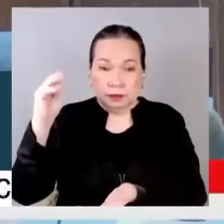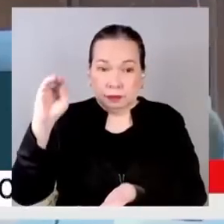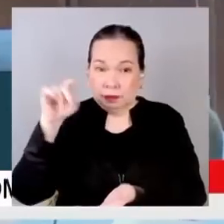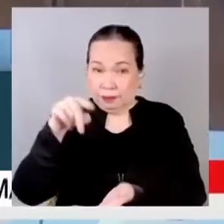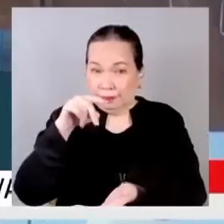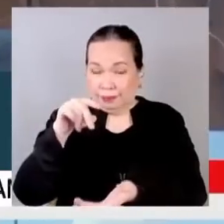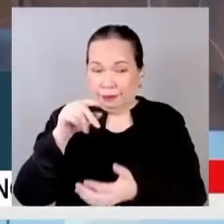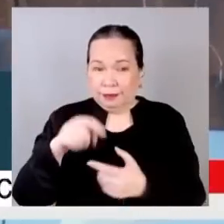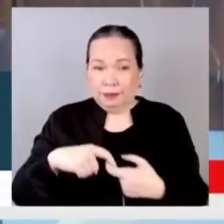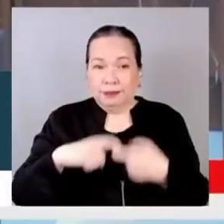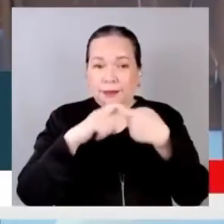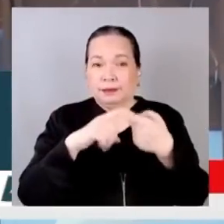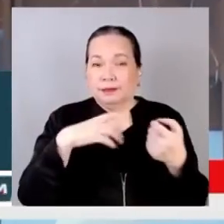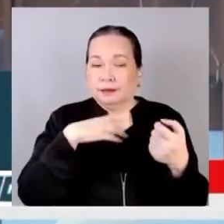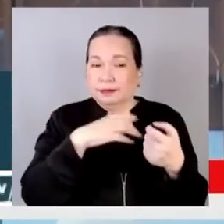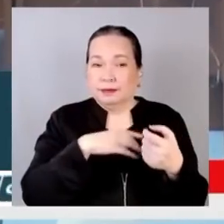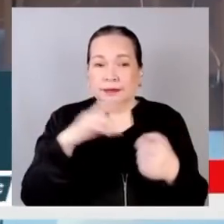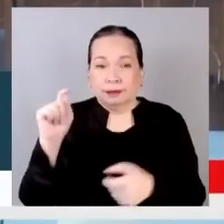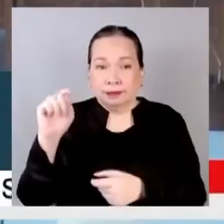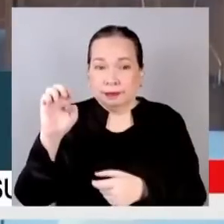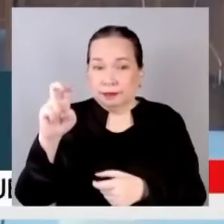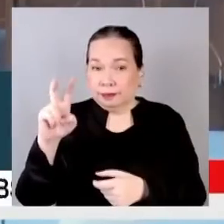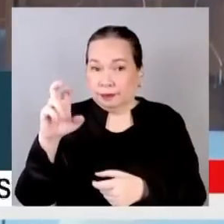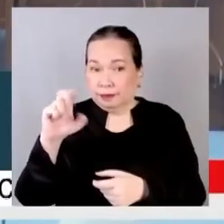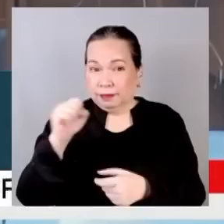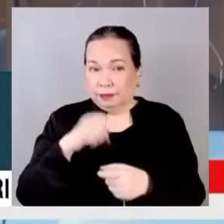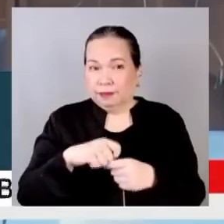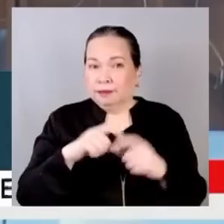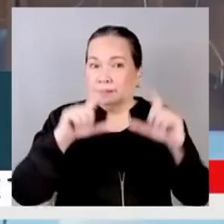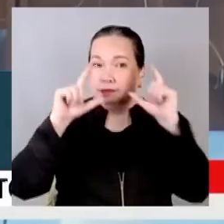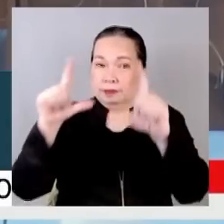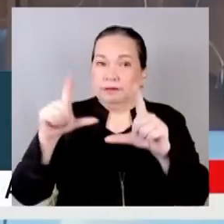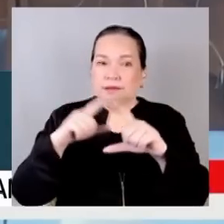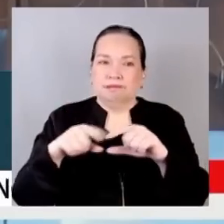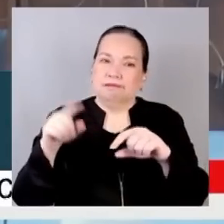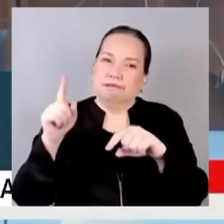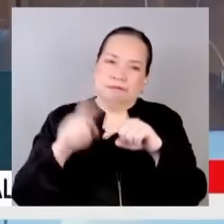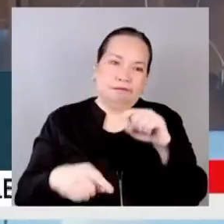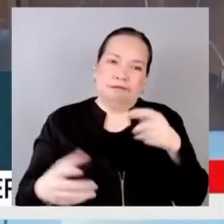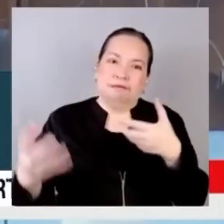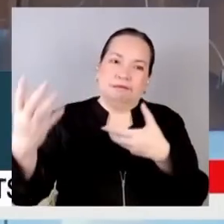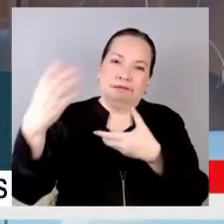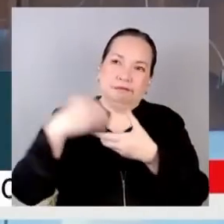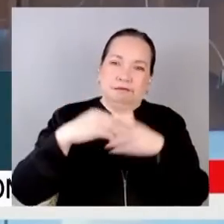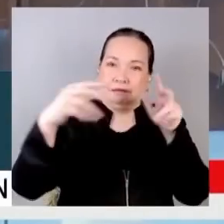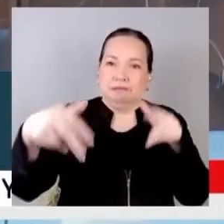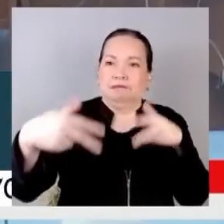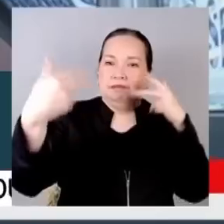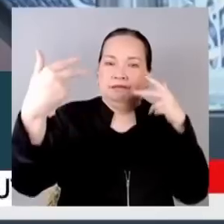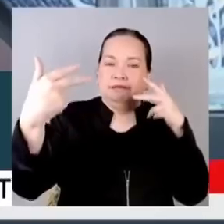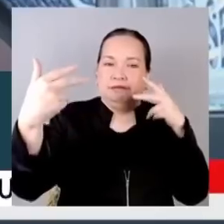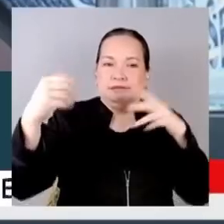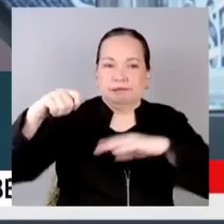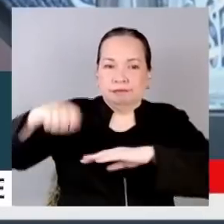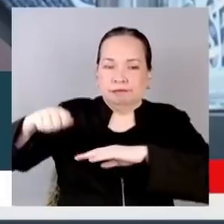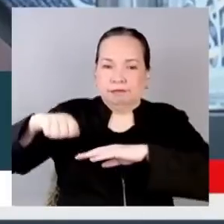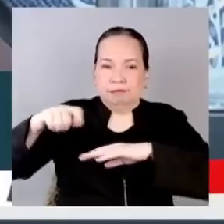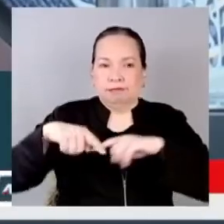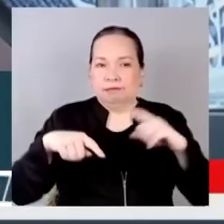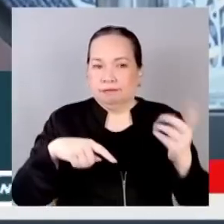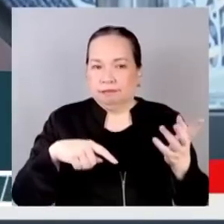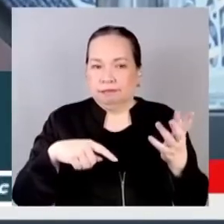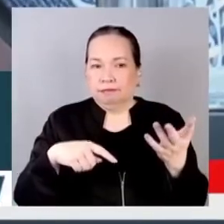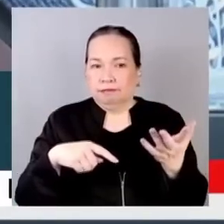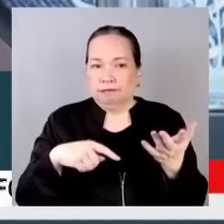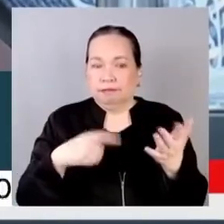alleged main mastermind in Degamo's killing, barred from taking part in the hearing virtually. Senate Committee on Public Order and Dangerous